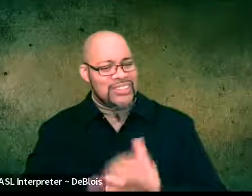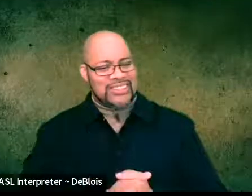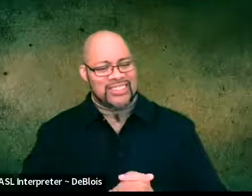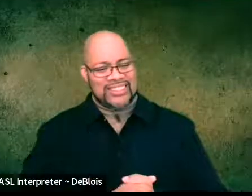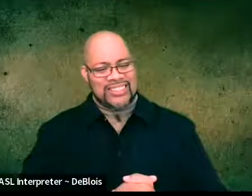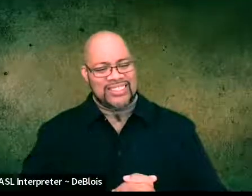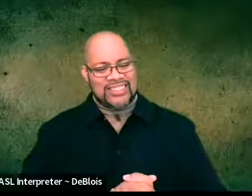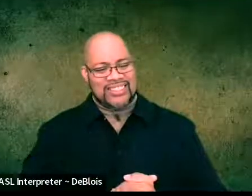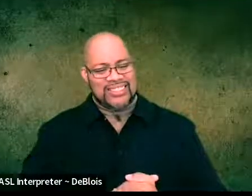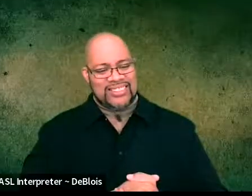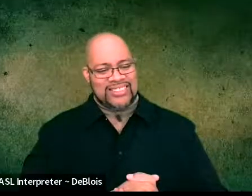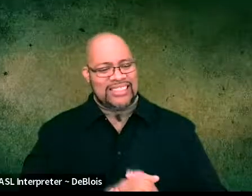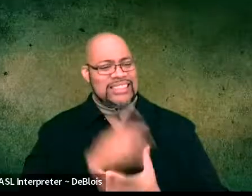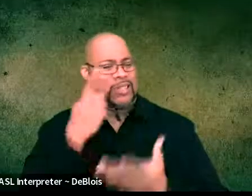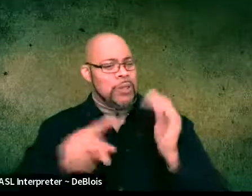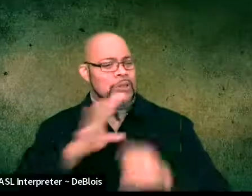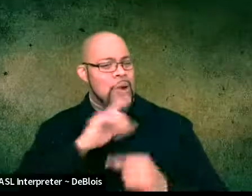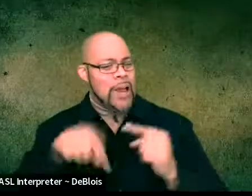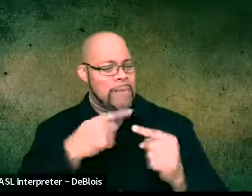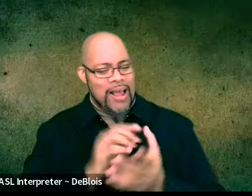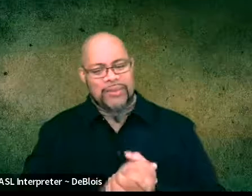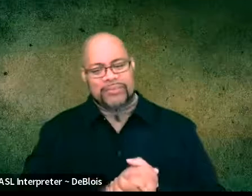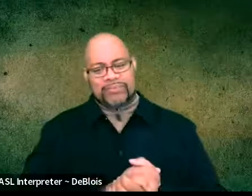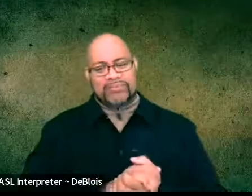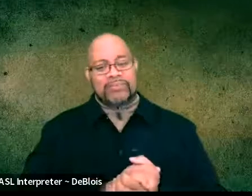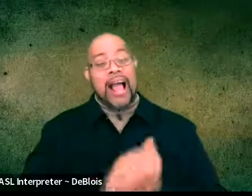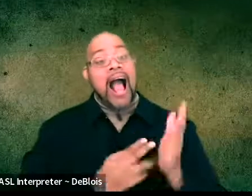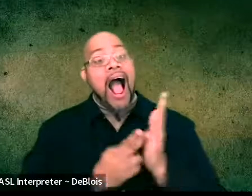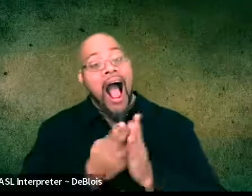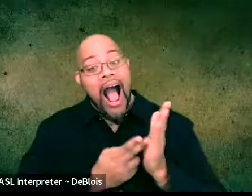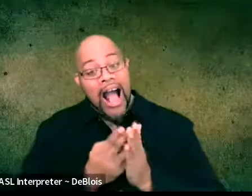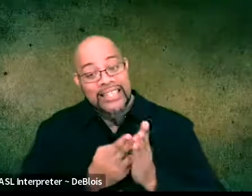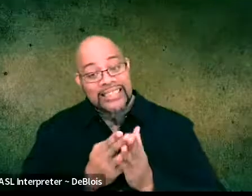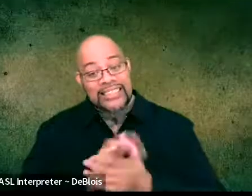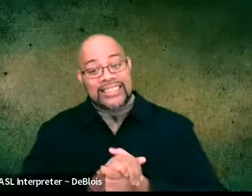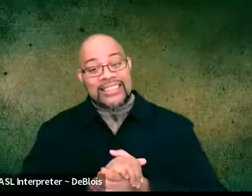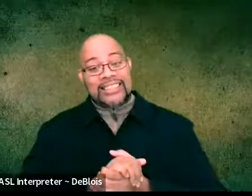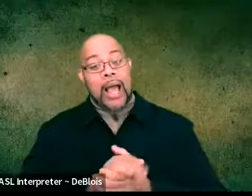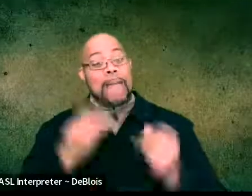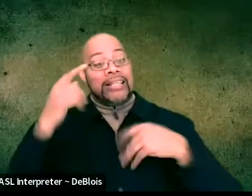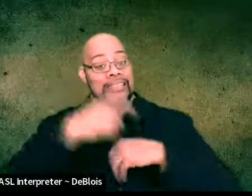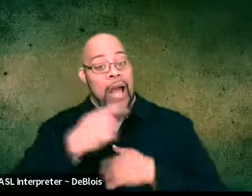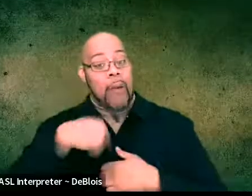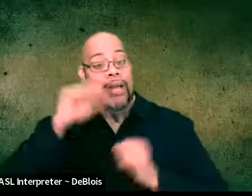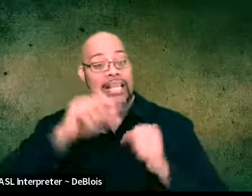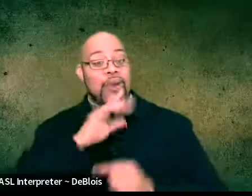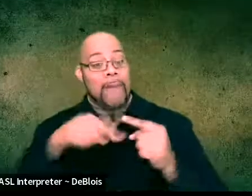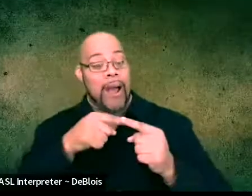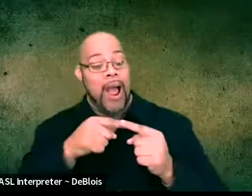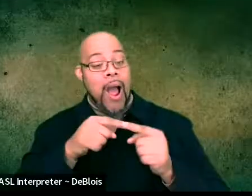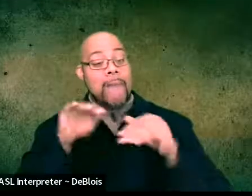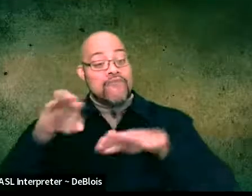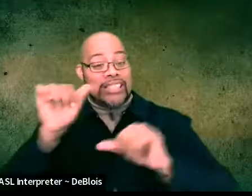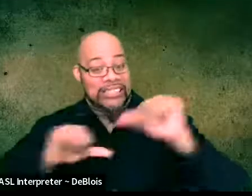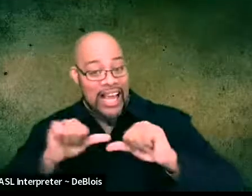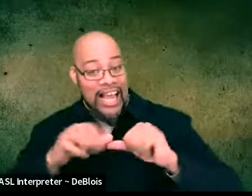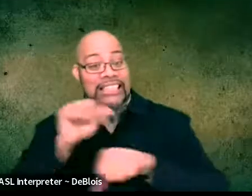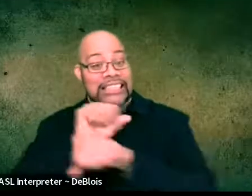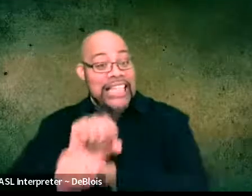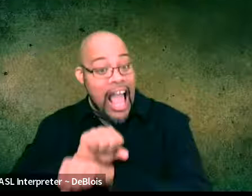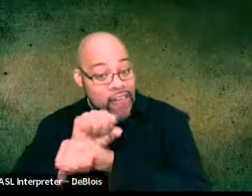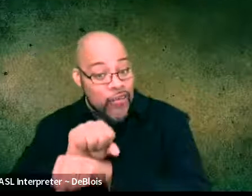go see what he talking about for real. Honestly, as many times as we can talk about marine science and slavery,